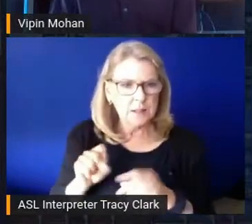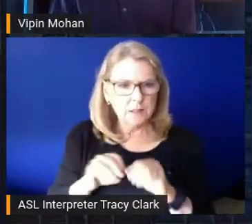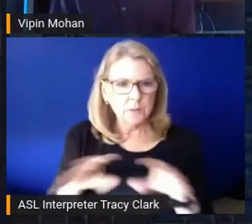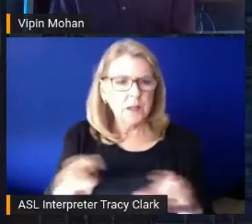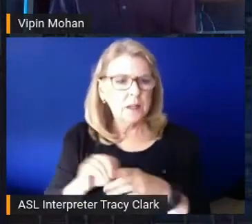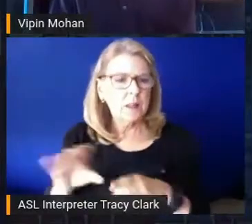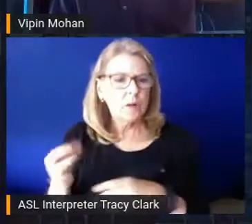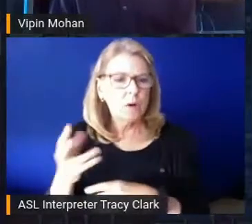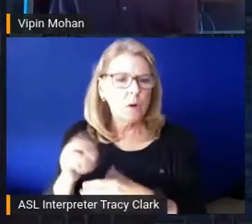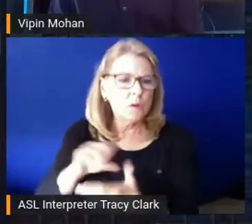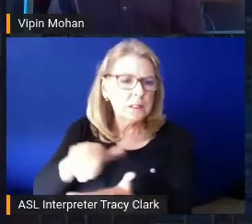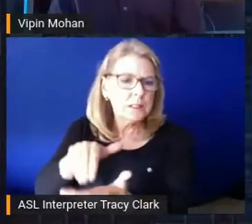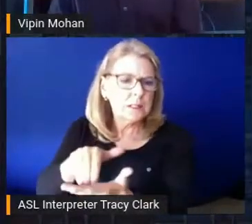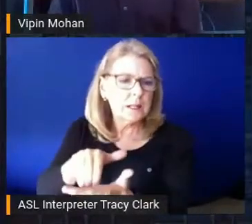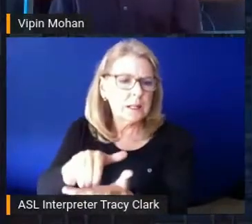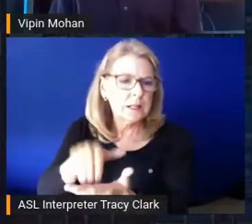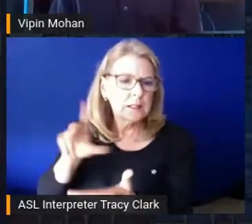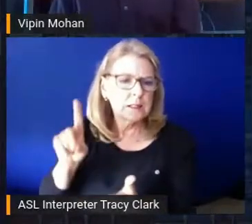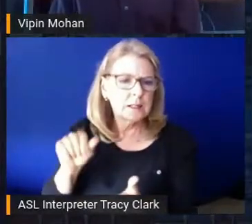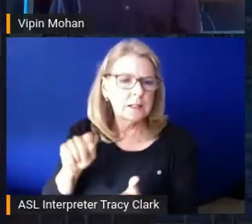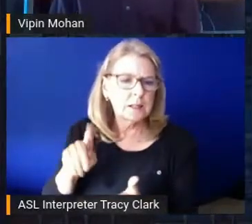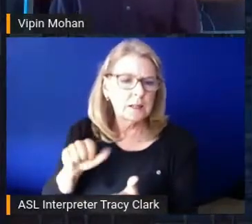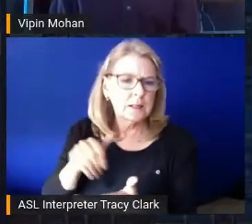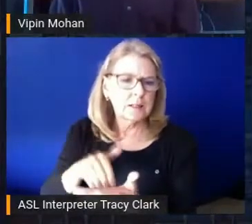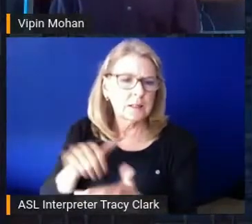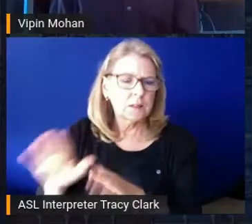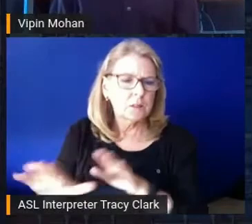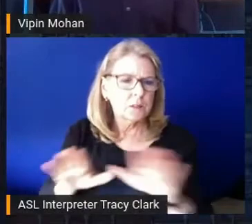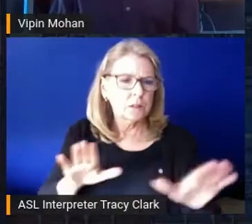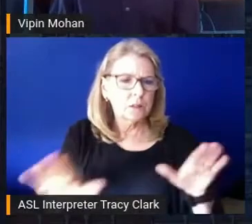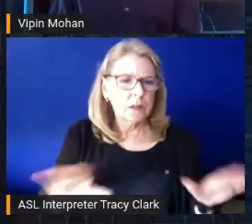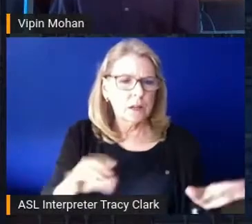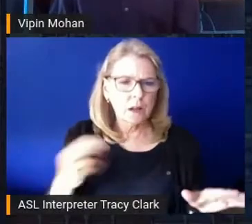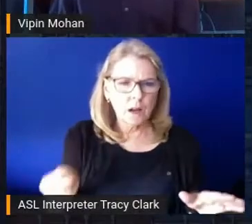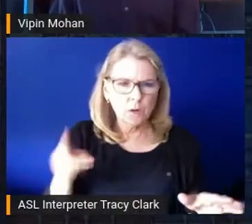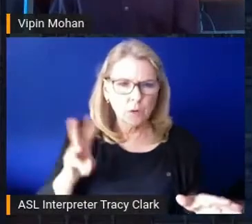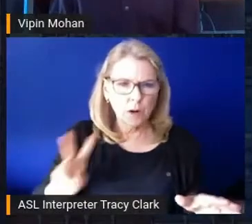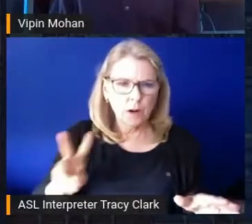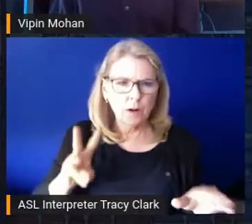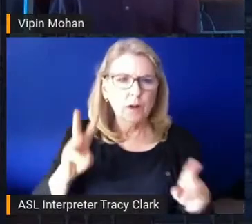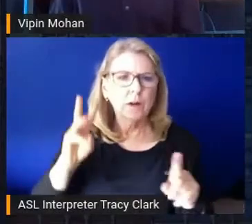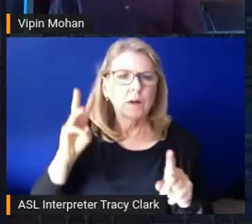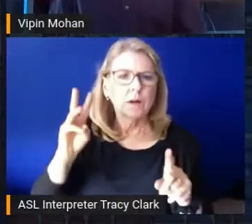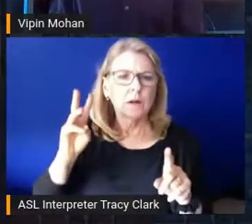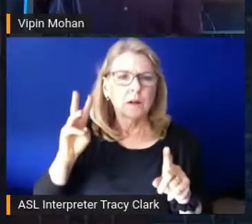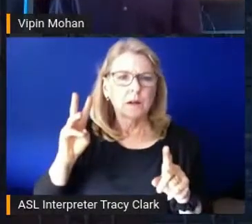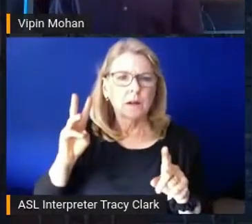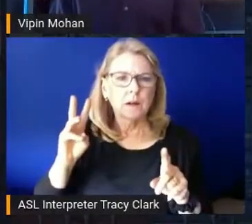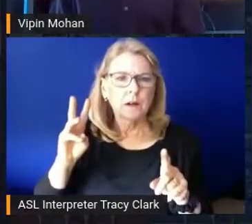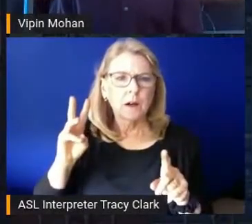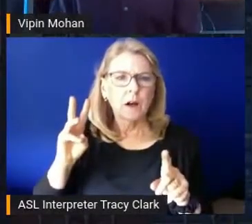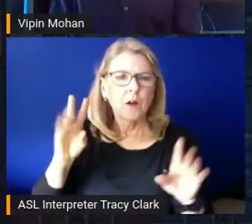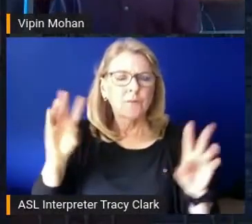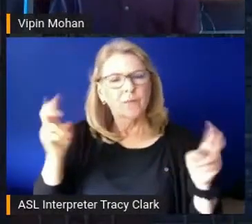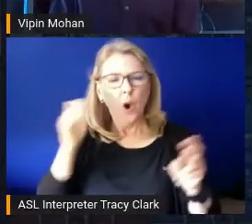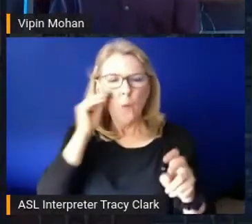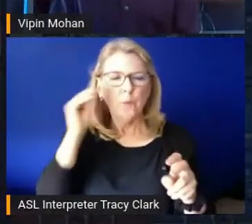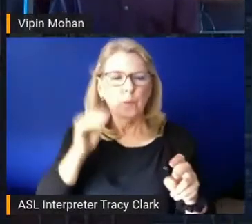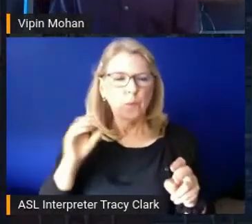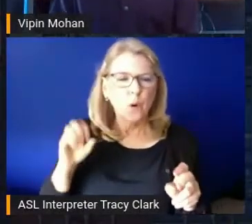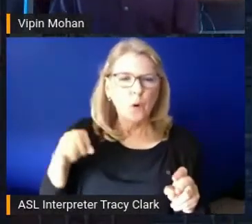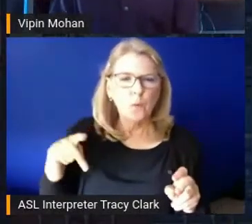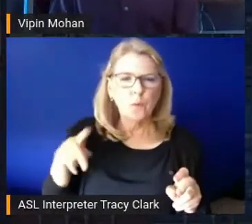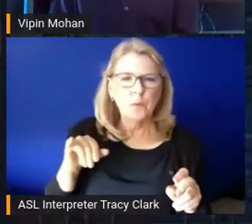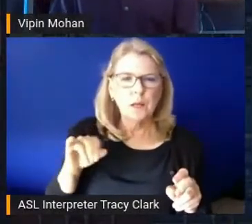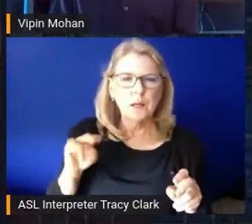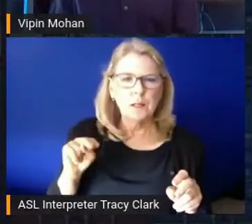and hardware. So it's opinionated cluster creation and lifecycle management tooling that you get. And what that means is that there's nothing proprietary. It's